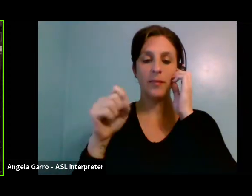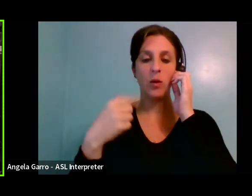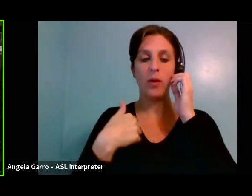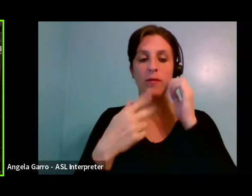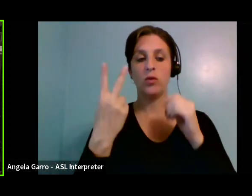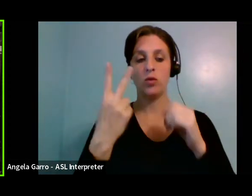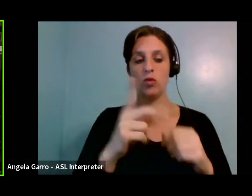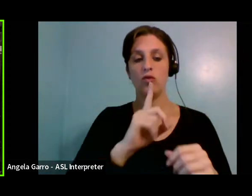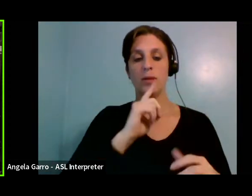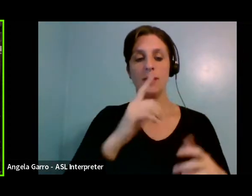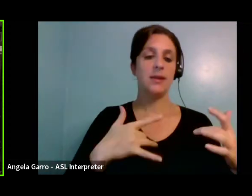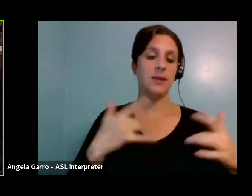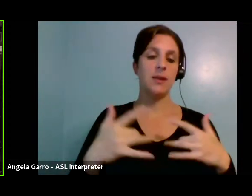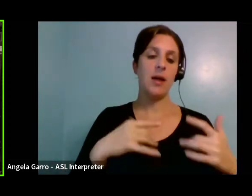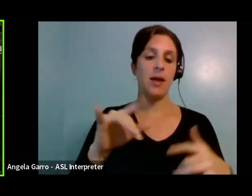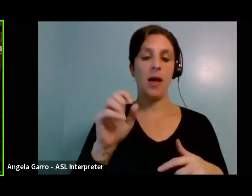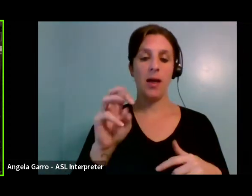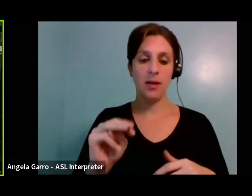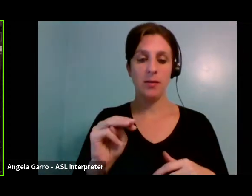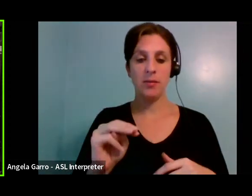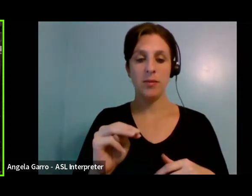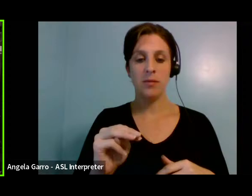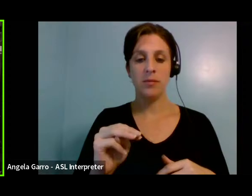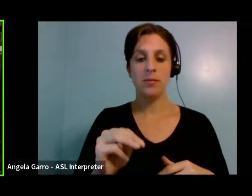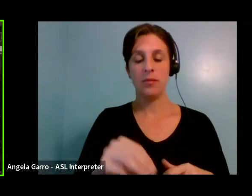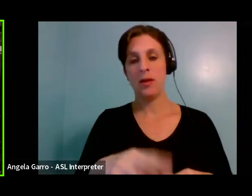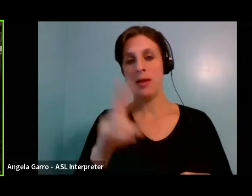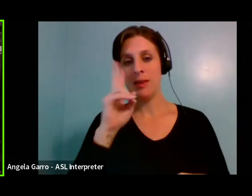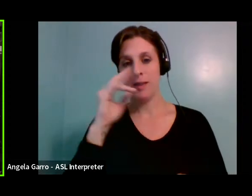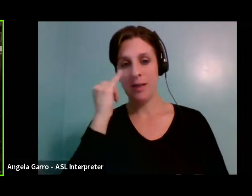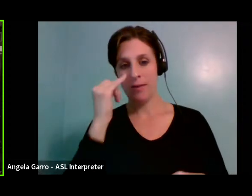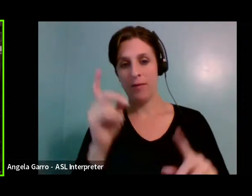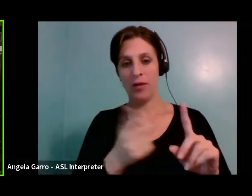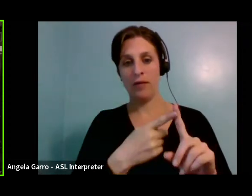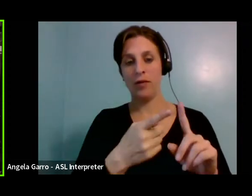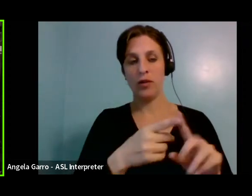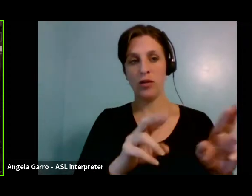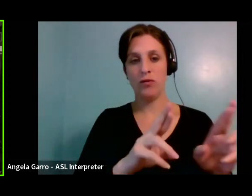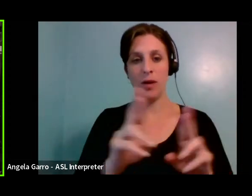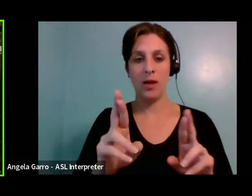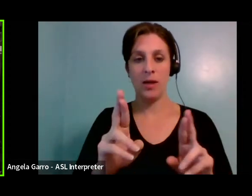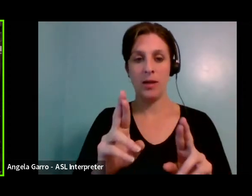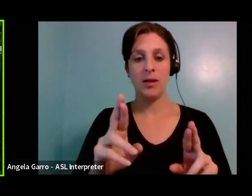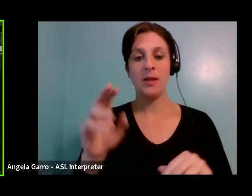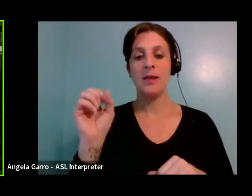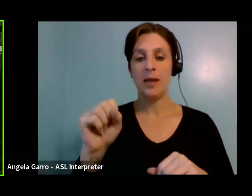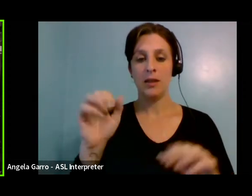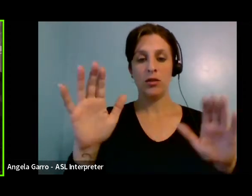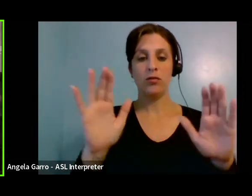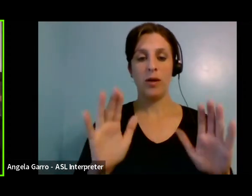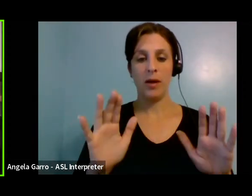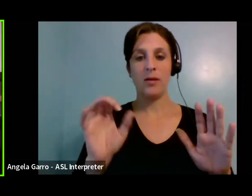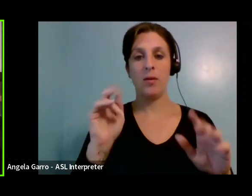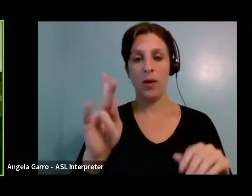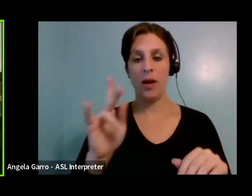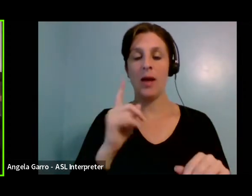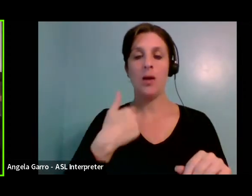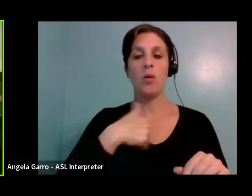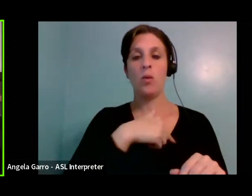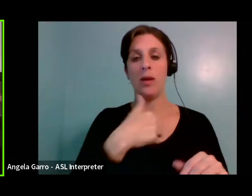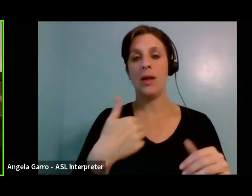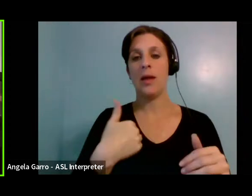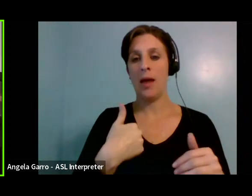really exciting items. I'm seeing if the first one is ready. Yes, great. Okay, so we have,